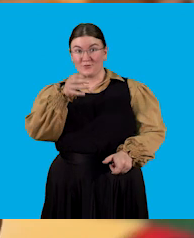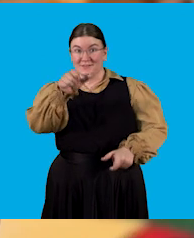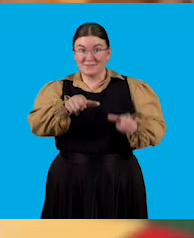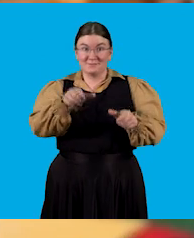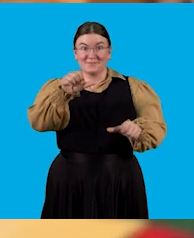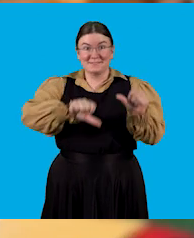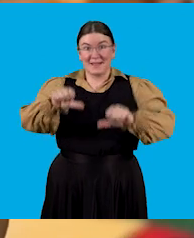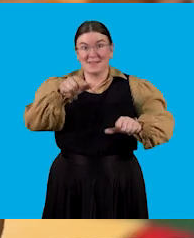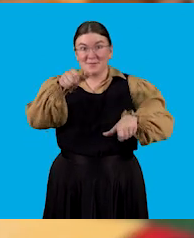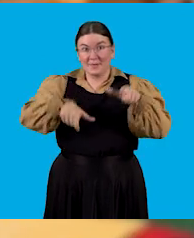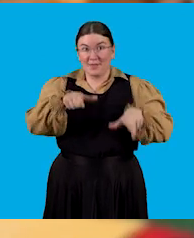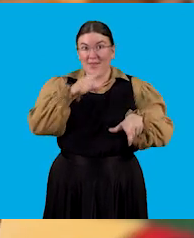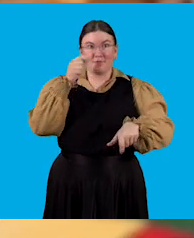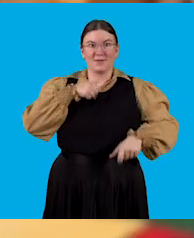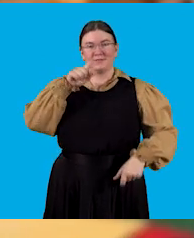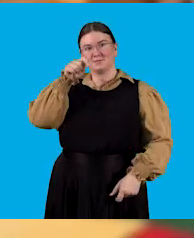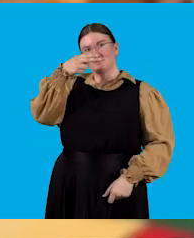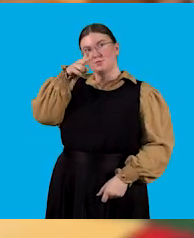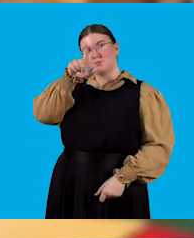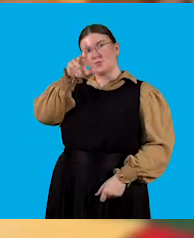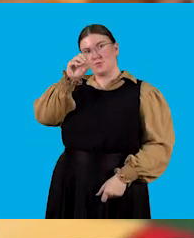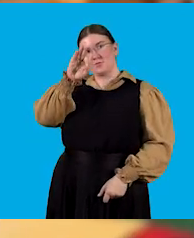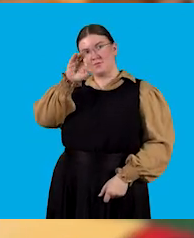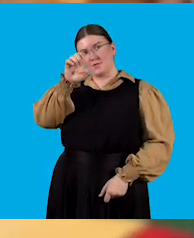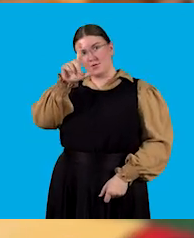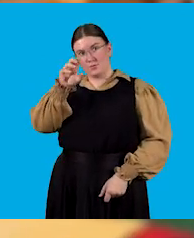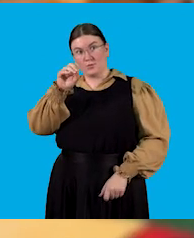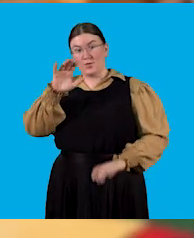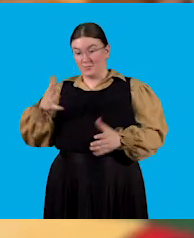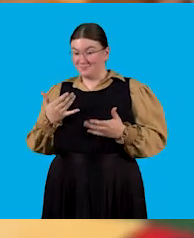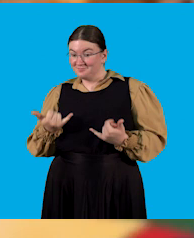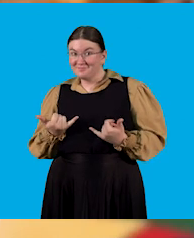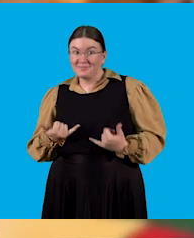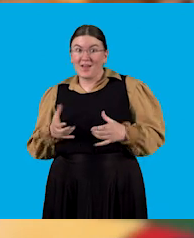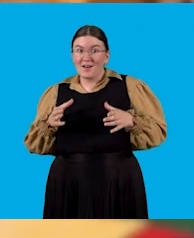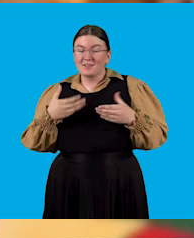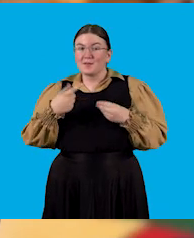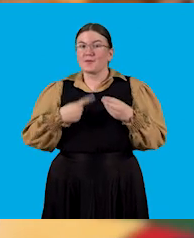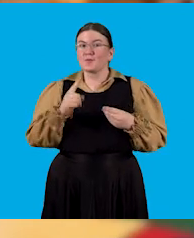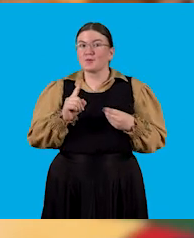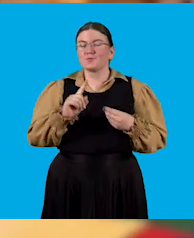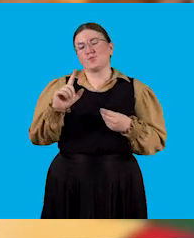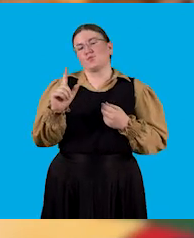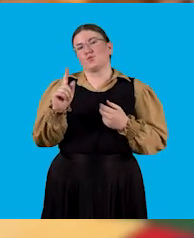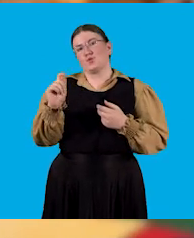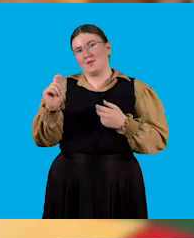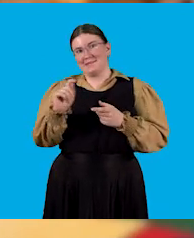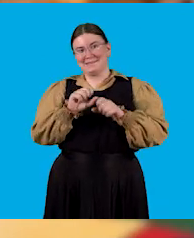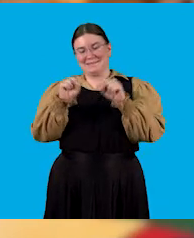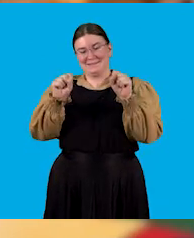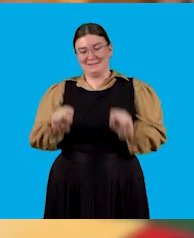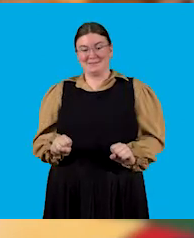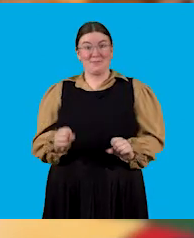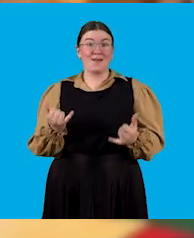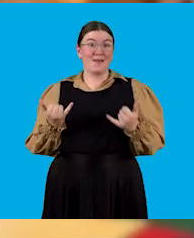To our future scientists, I am Tolofelo and welcome to today's lesson on the excretory system. In this part of